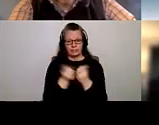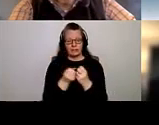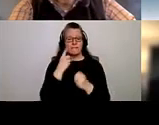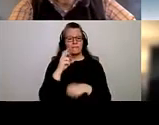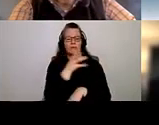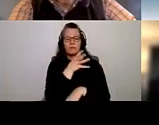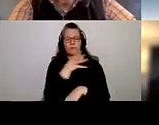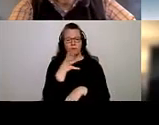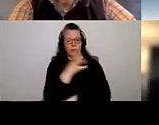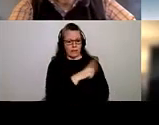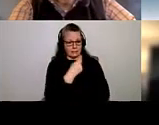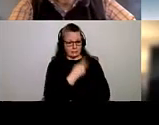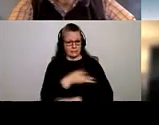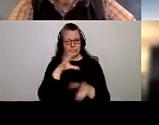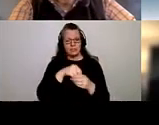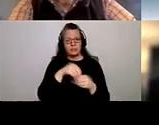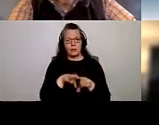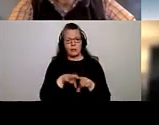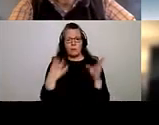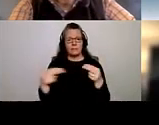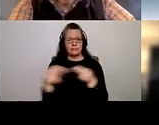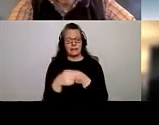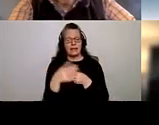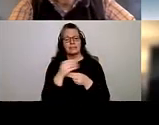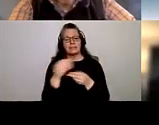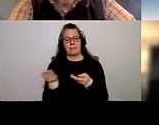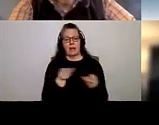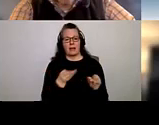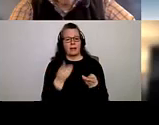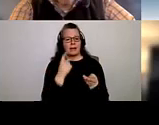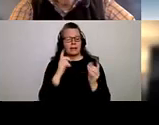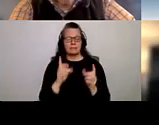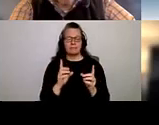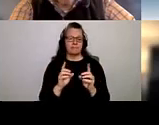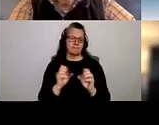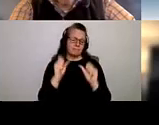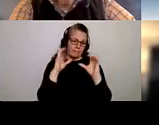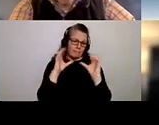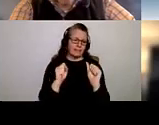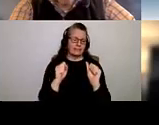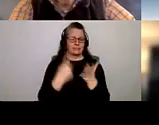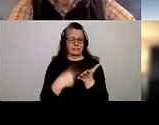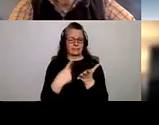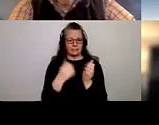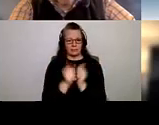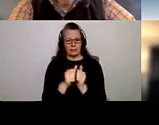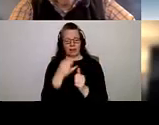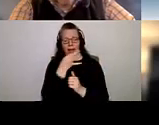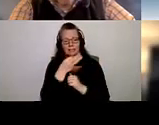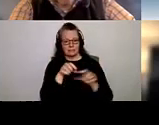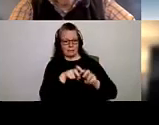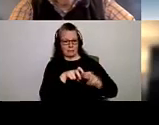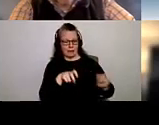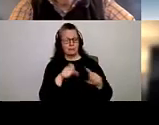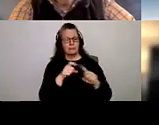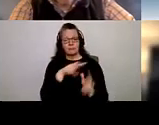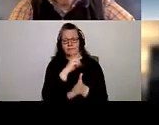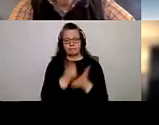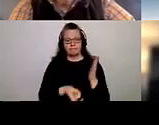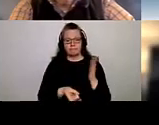including some opening slides and then moderating a lively discussion with our expert panel. So let's dive right